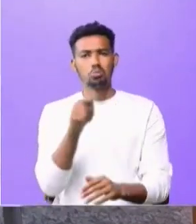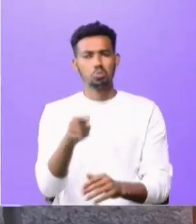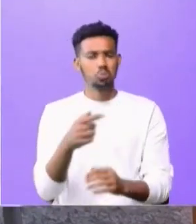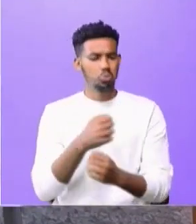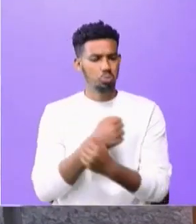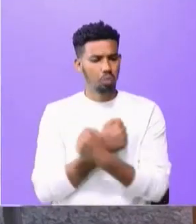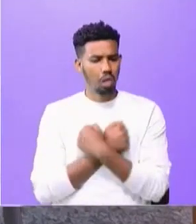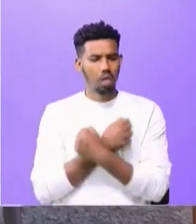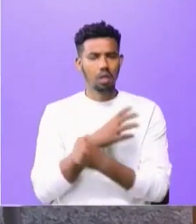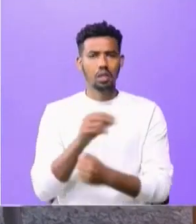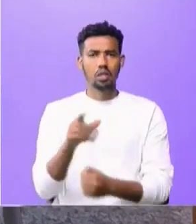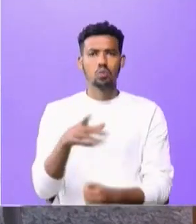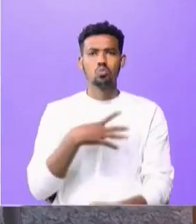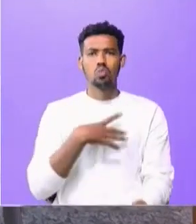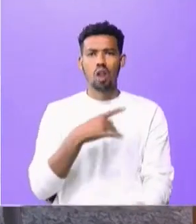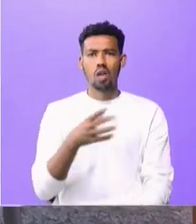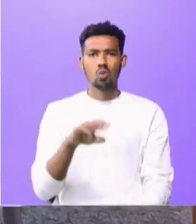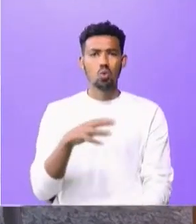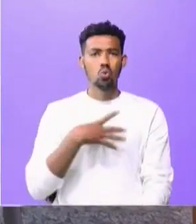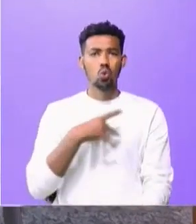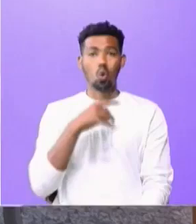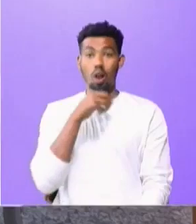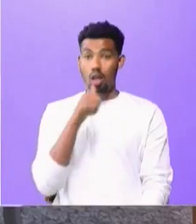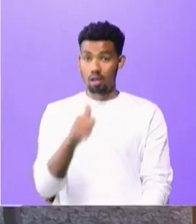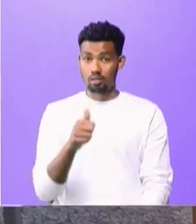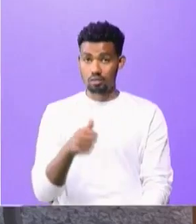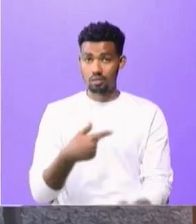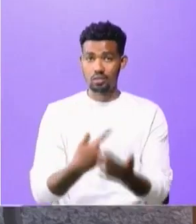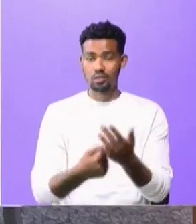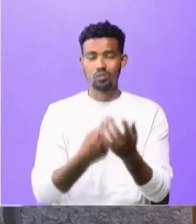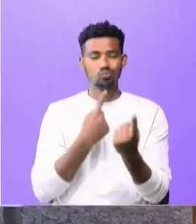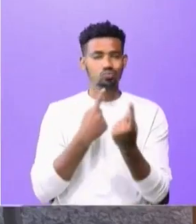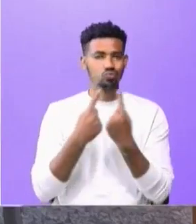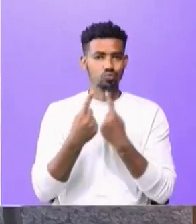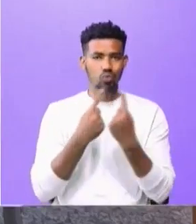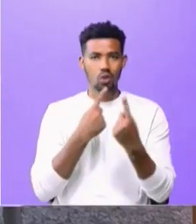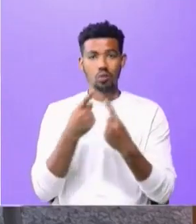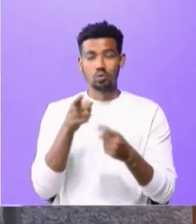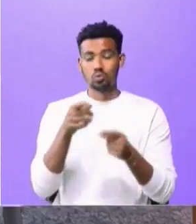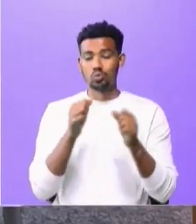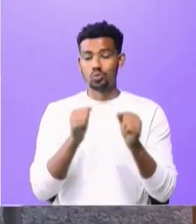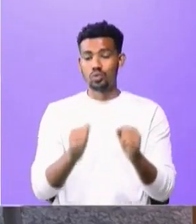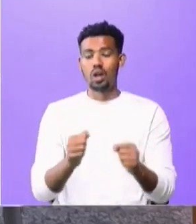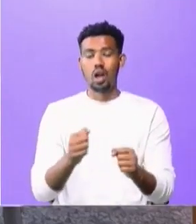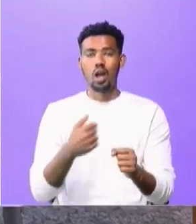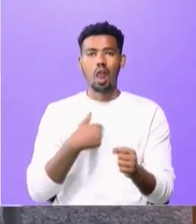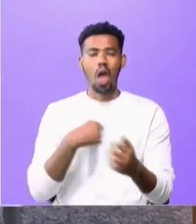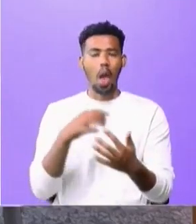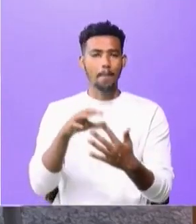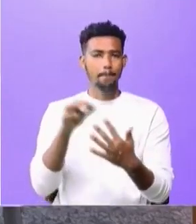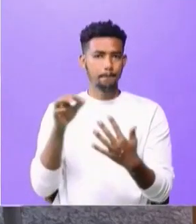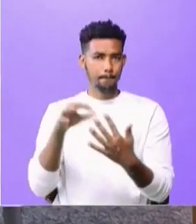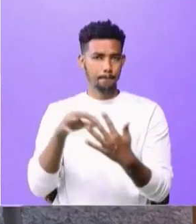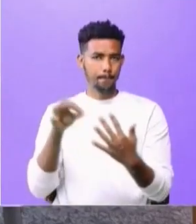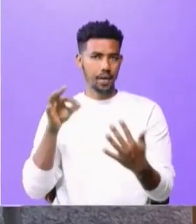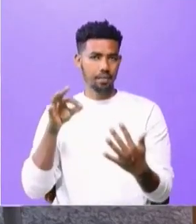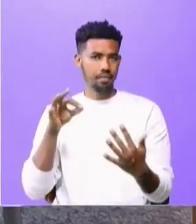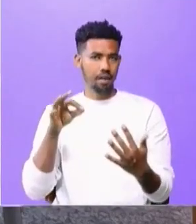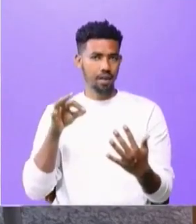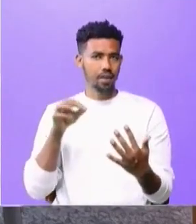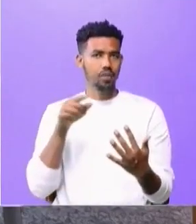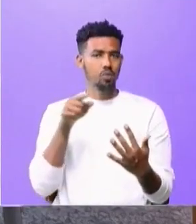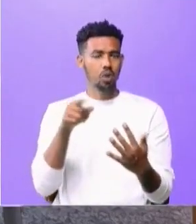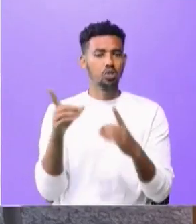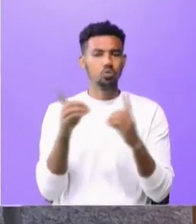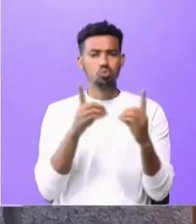and what you don't like. And also there is a vocabulary you can use. I prefer when you do